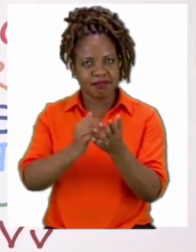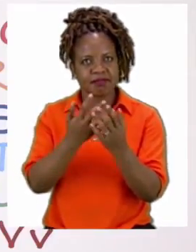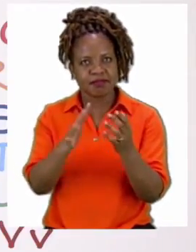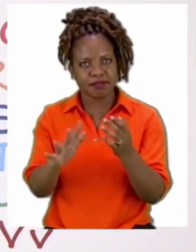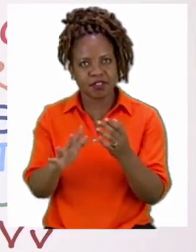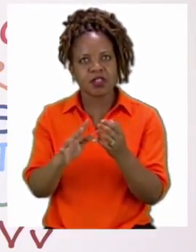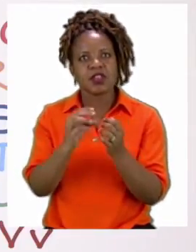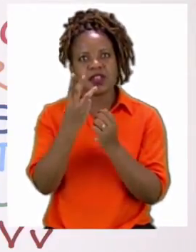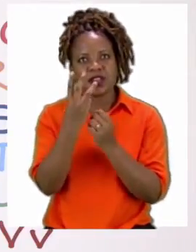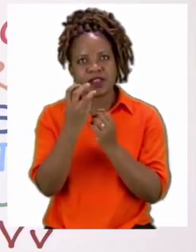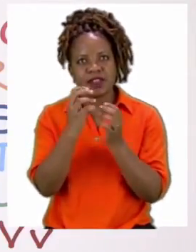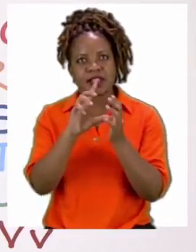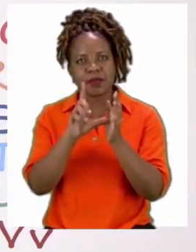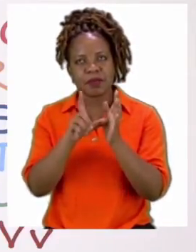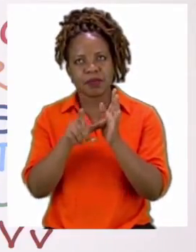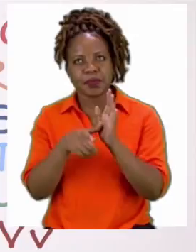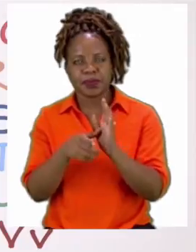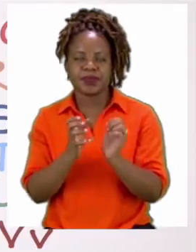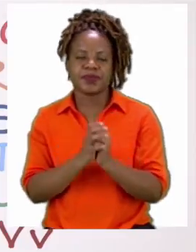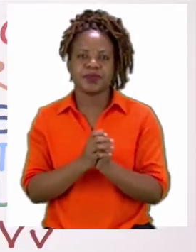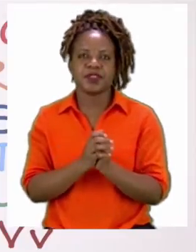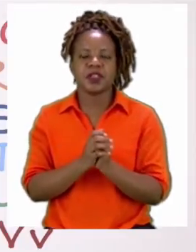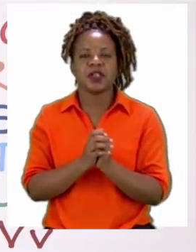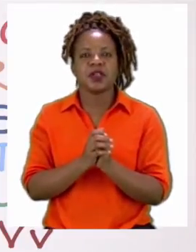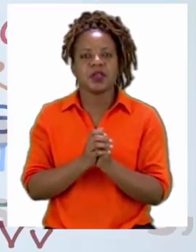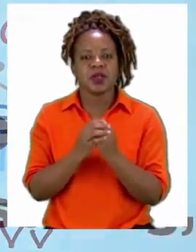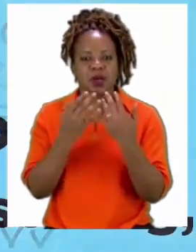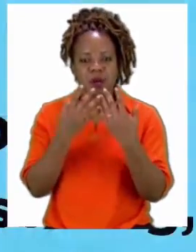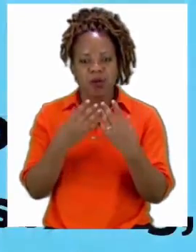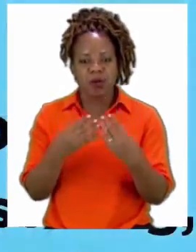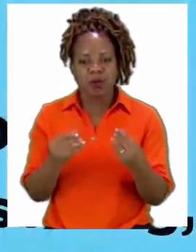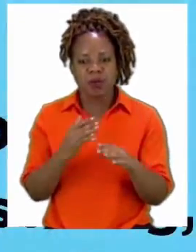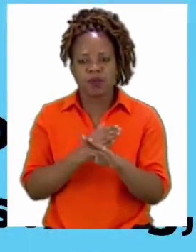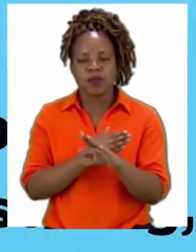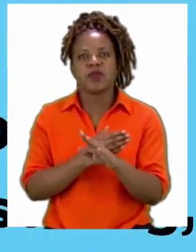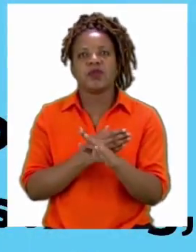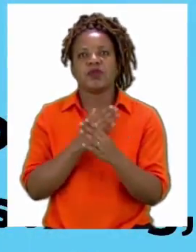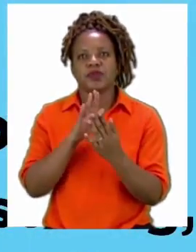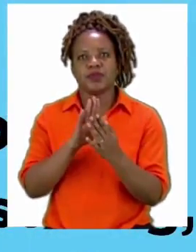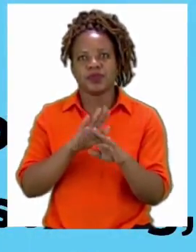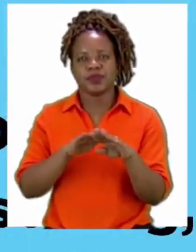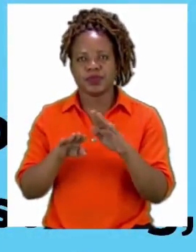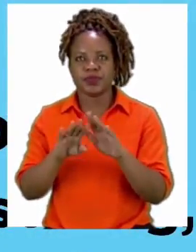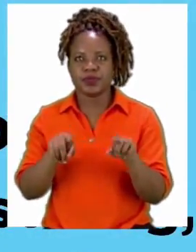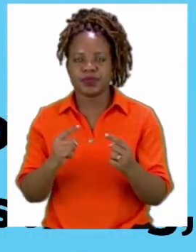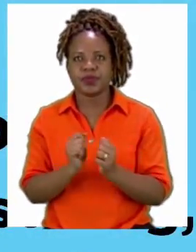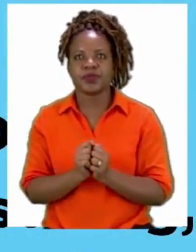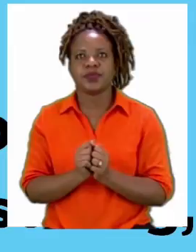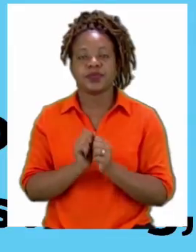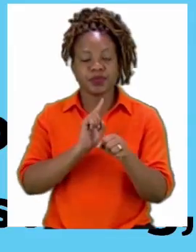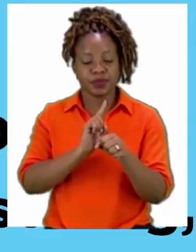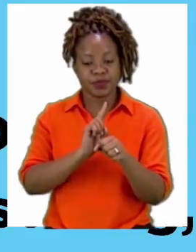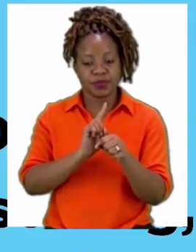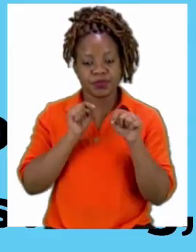more. Make sure your hands are dry before you touch anything else. For today's lesson, we will be talking